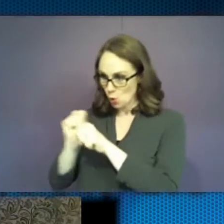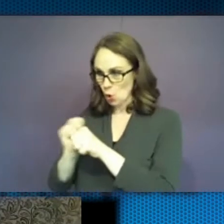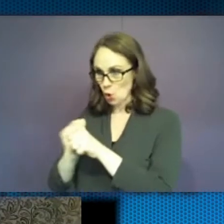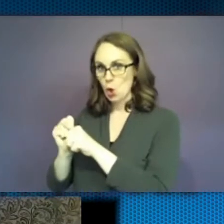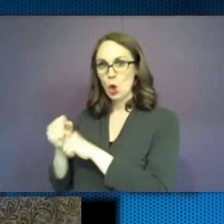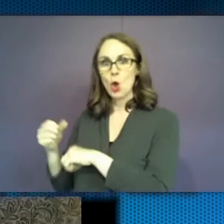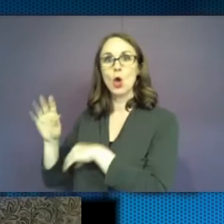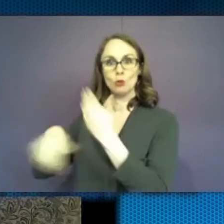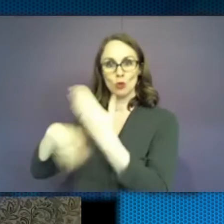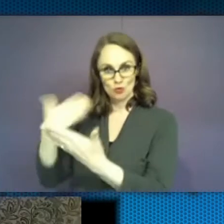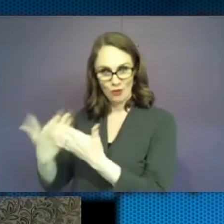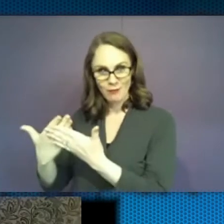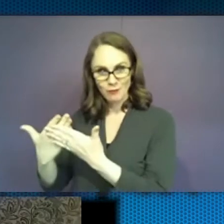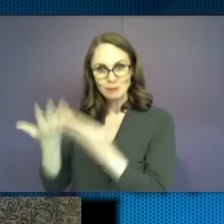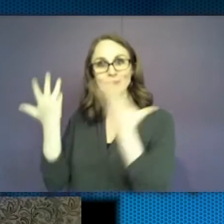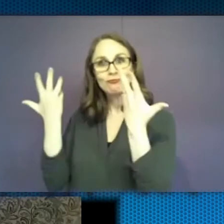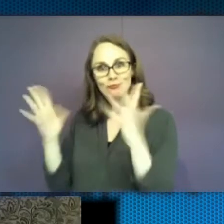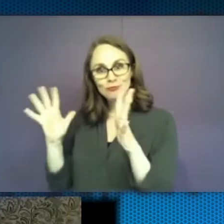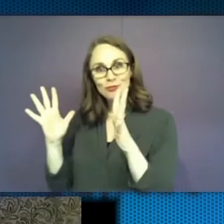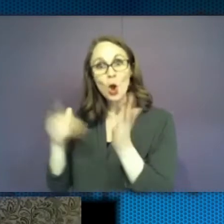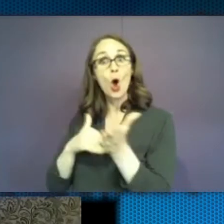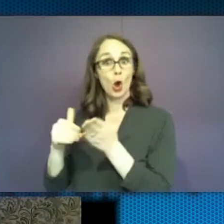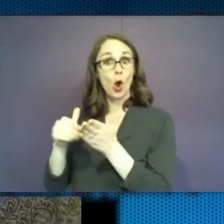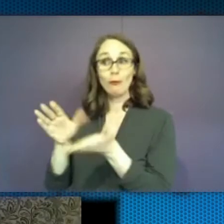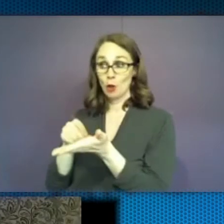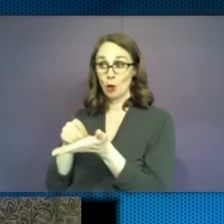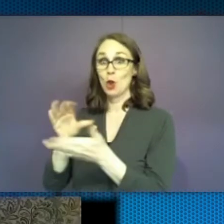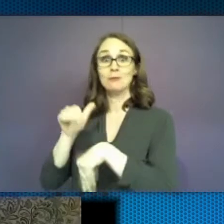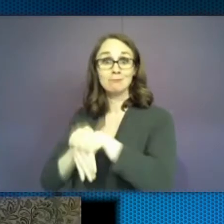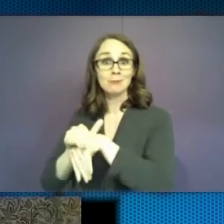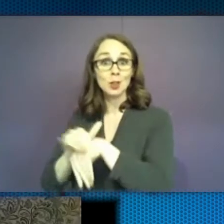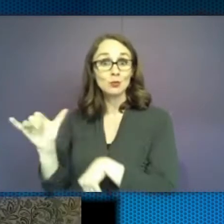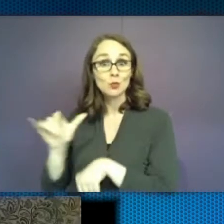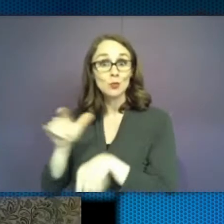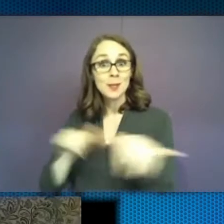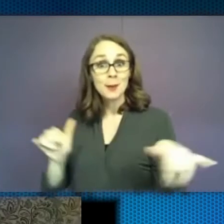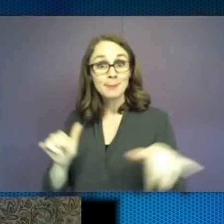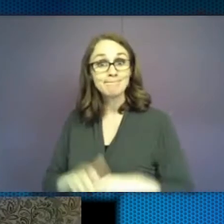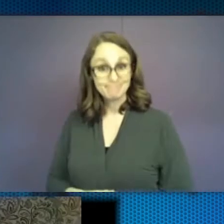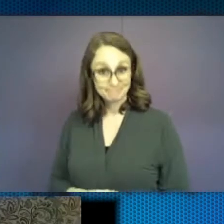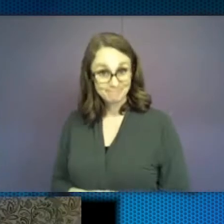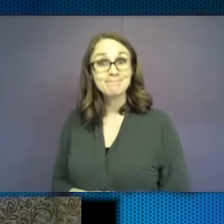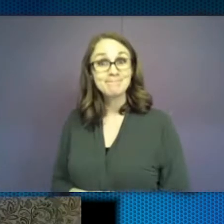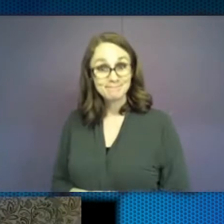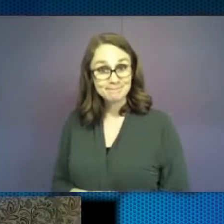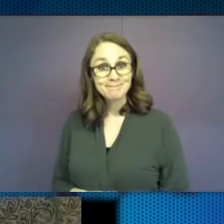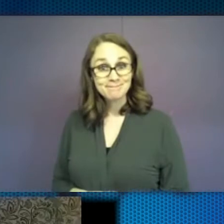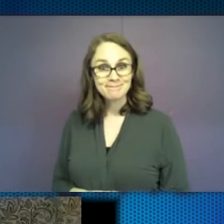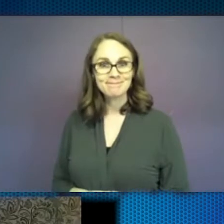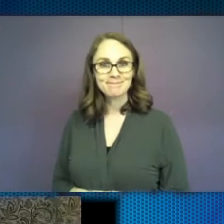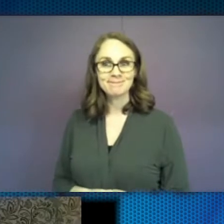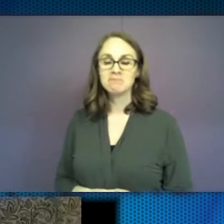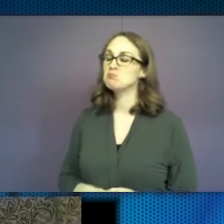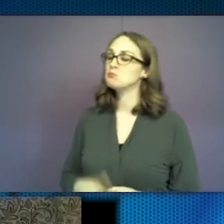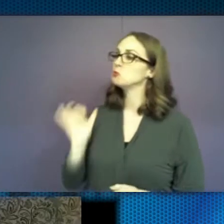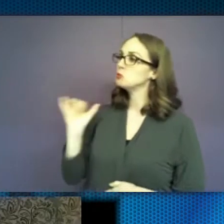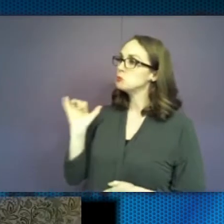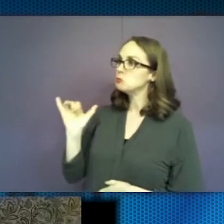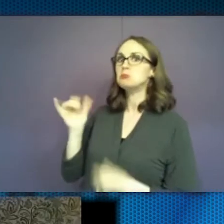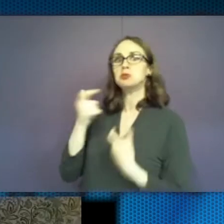and frequently it was also their opportunity to learn English during those 7 years before they started moving on. Very